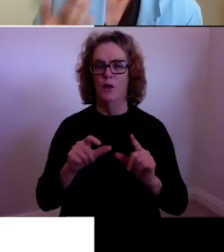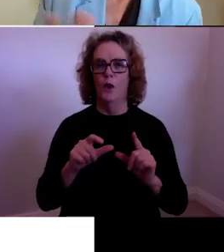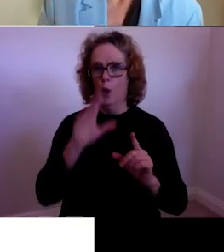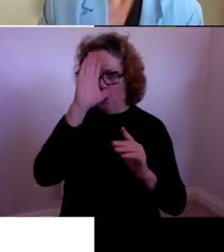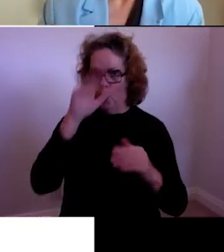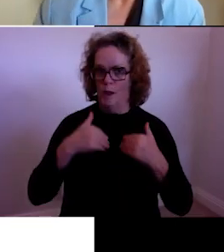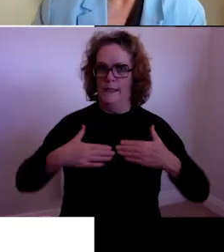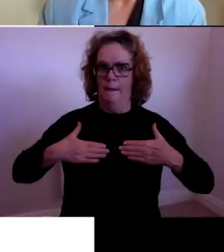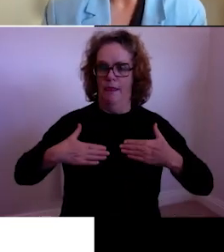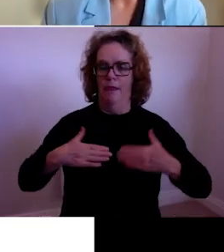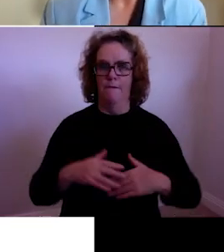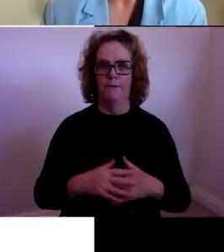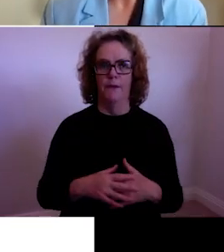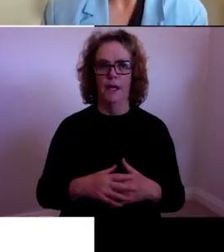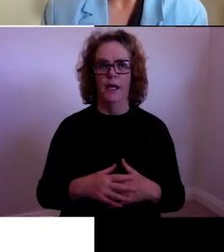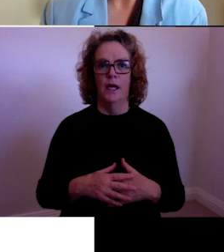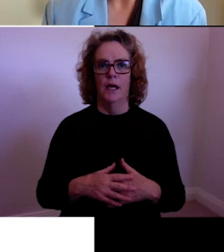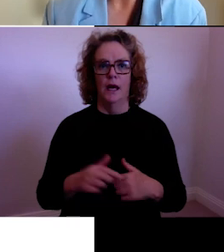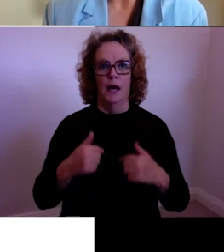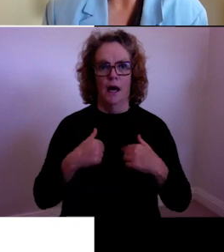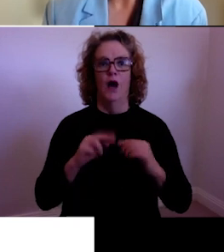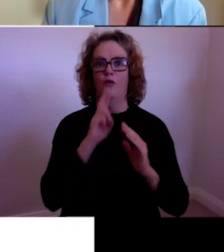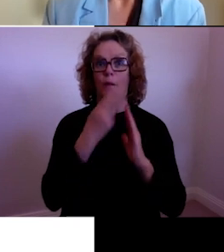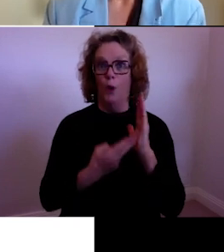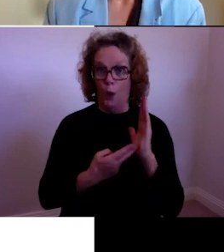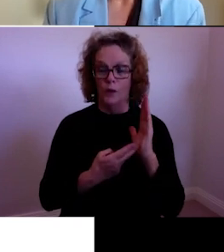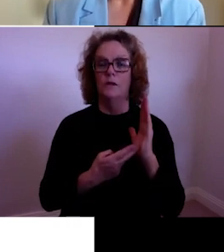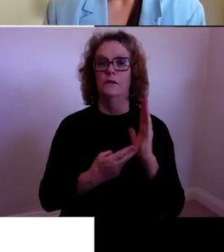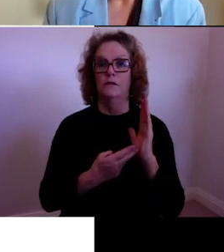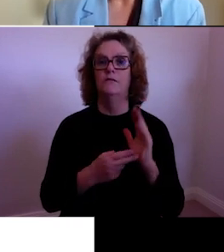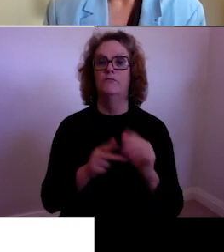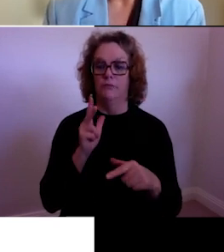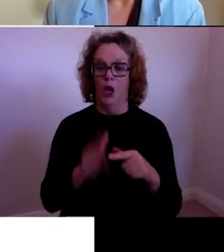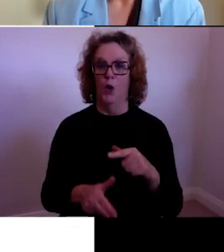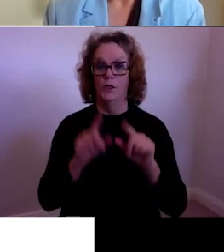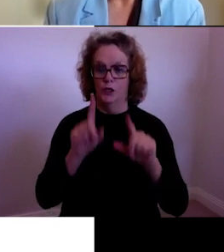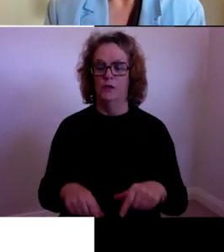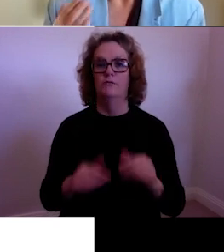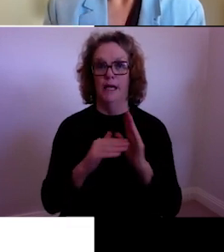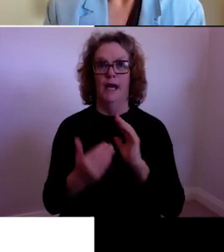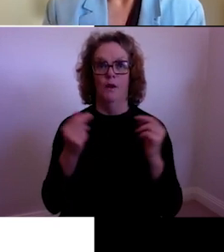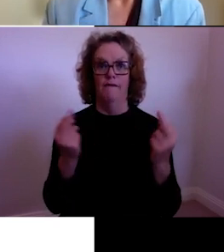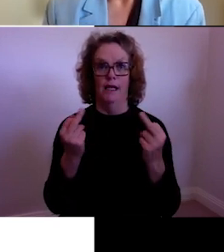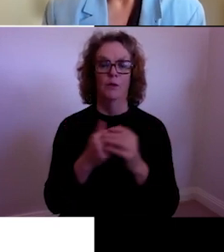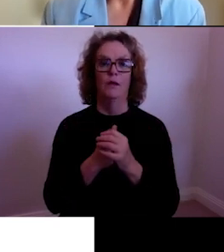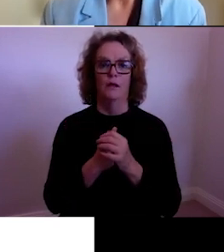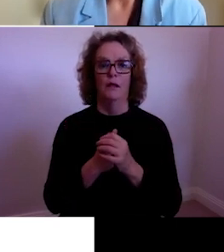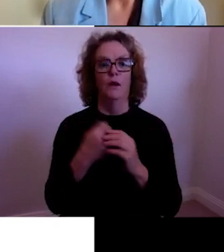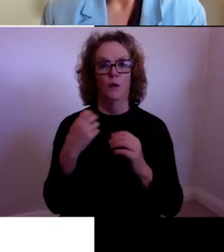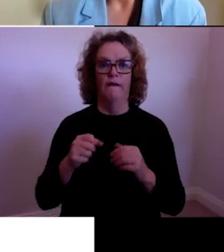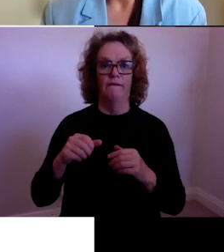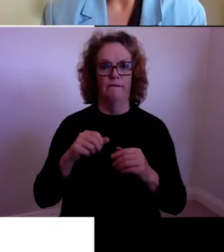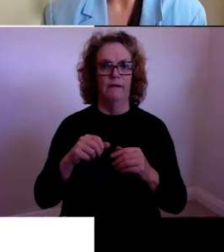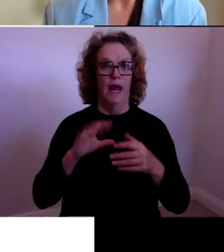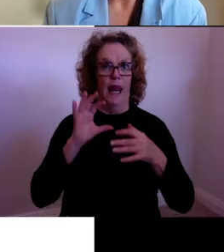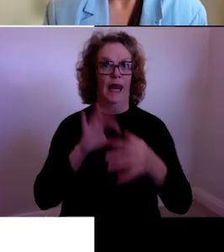to launch and acknowledge that the report is now available. We will be putting a link to the report in this presentation